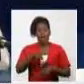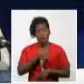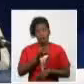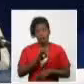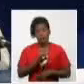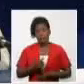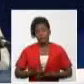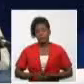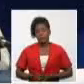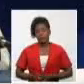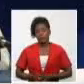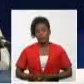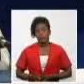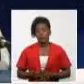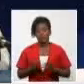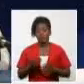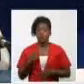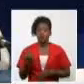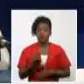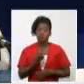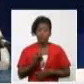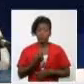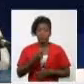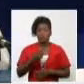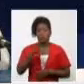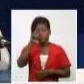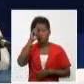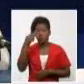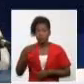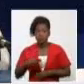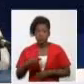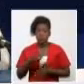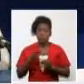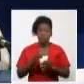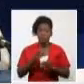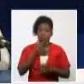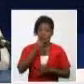Which also had many clinical complications,